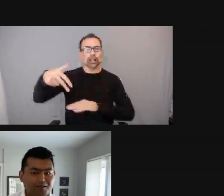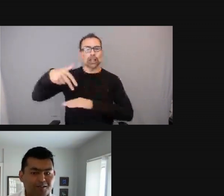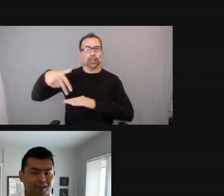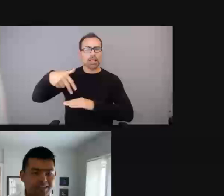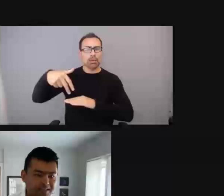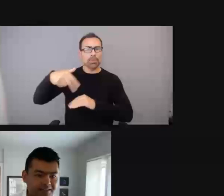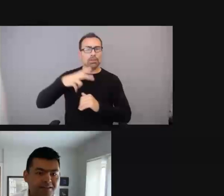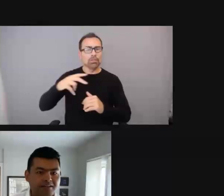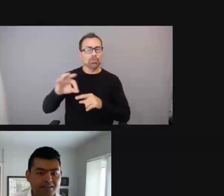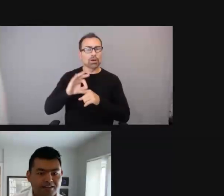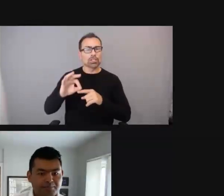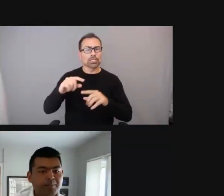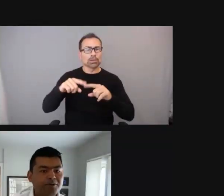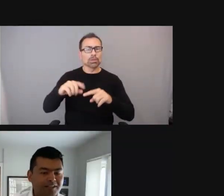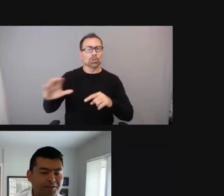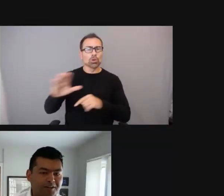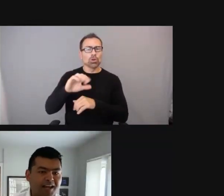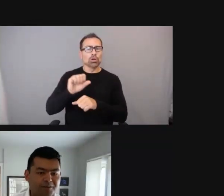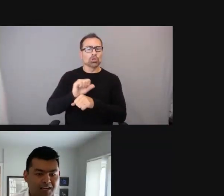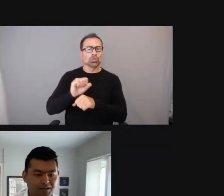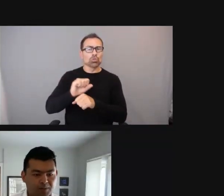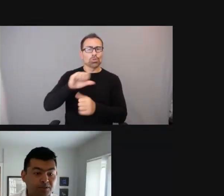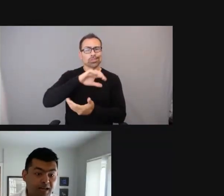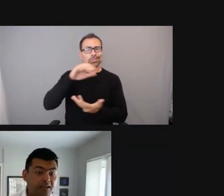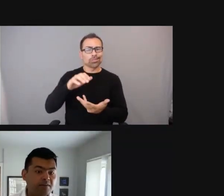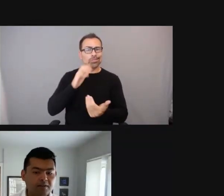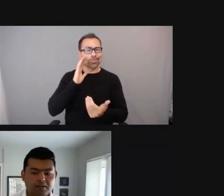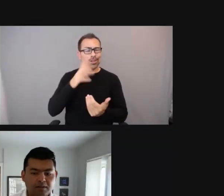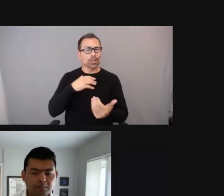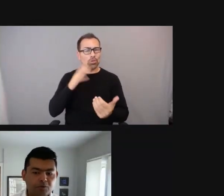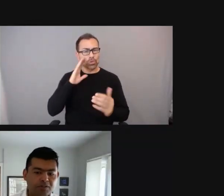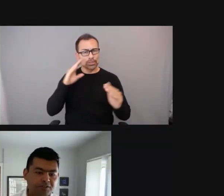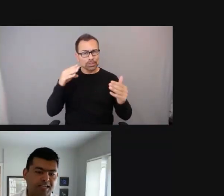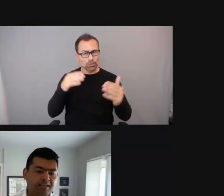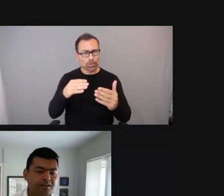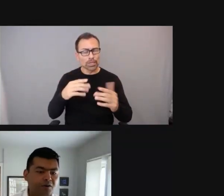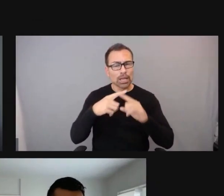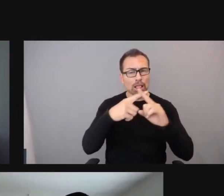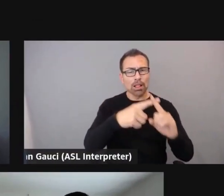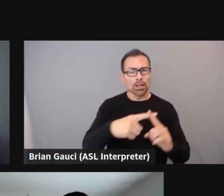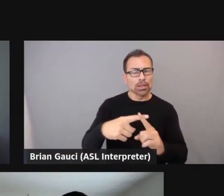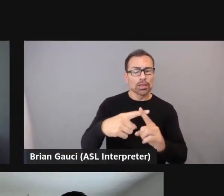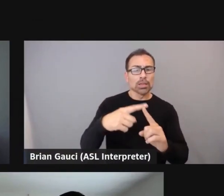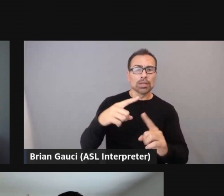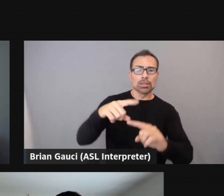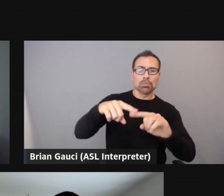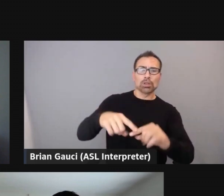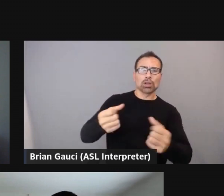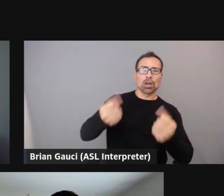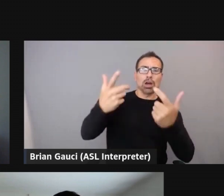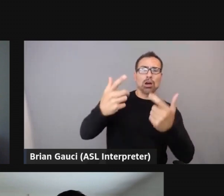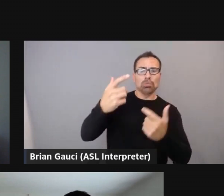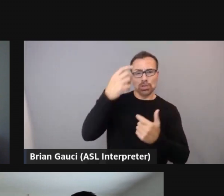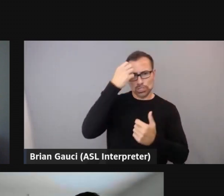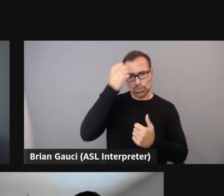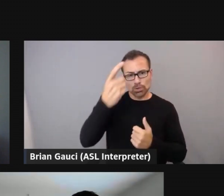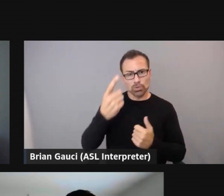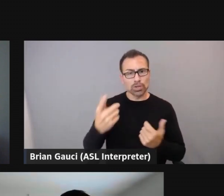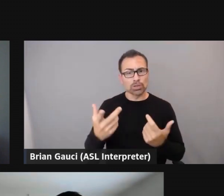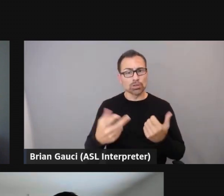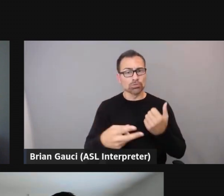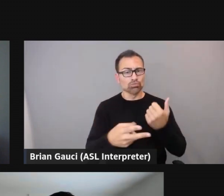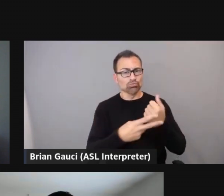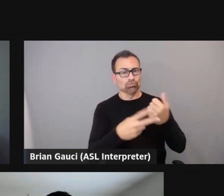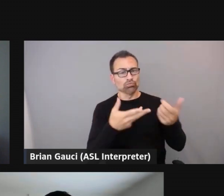the ideal memory that you can allocate to it. So I will move into chat and drop a link to that GitHub resource. Yeah, in addition to this, you can